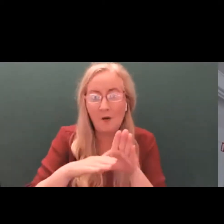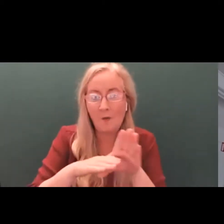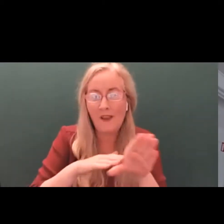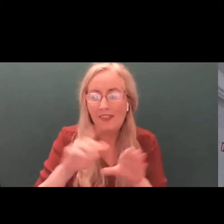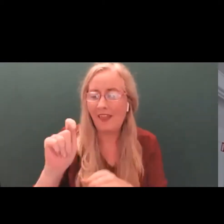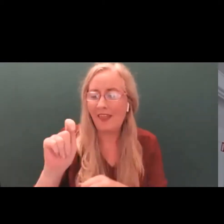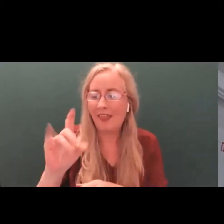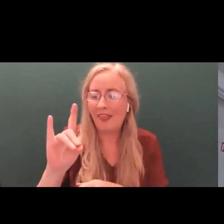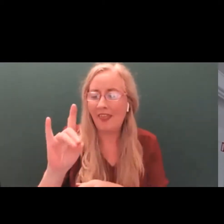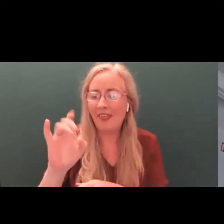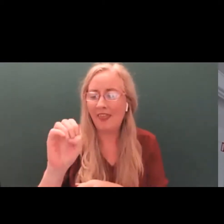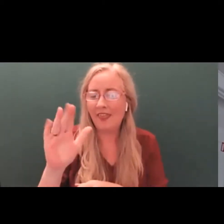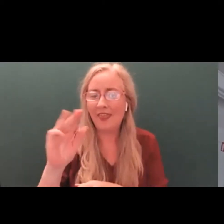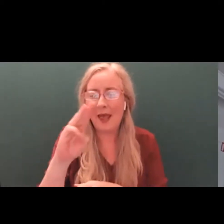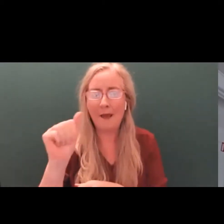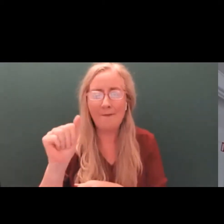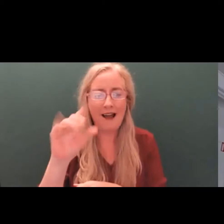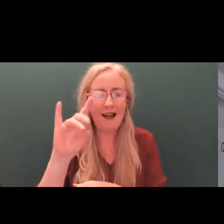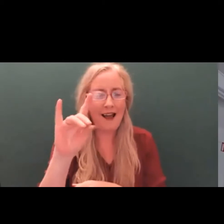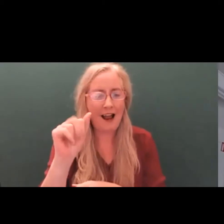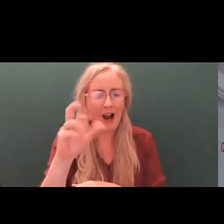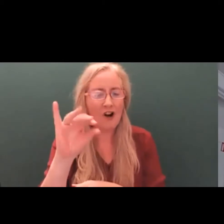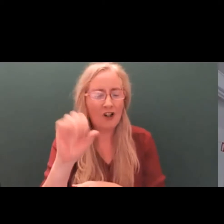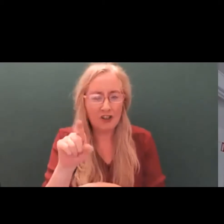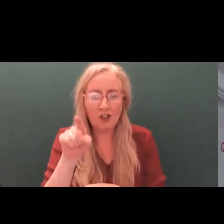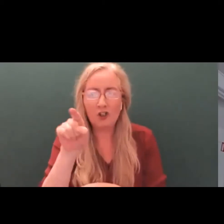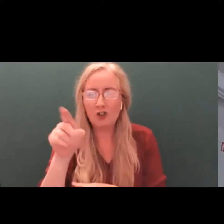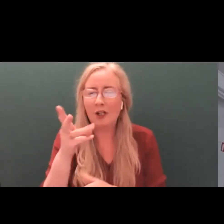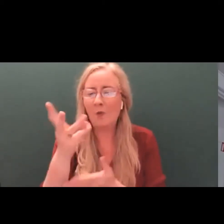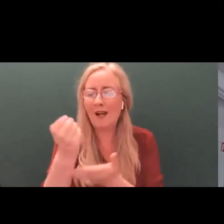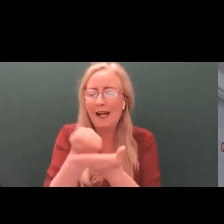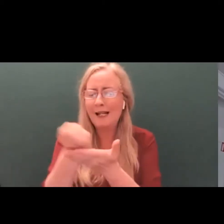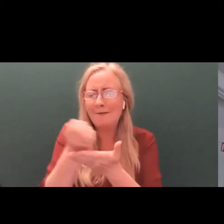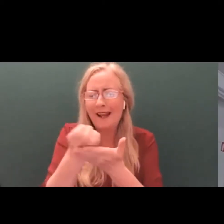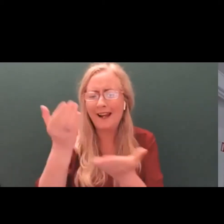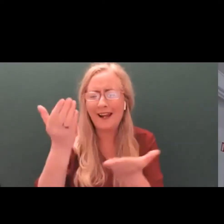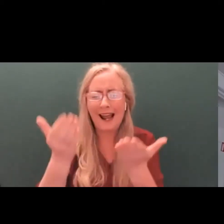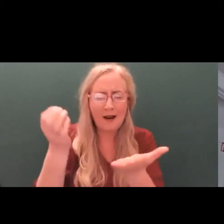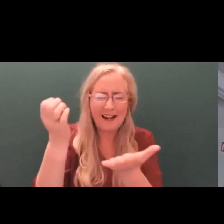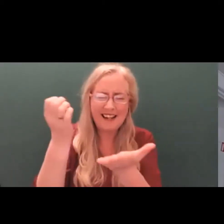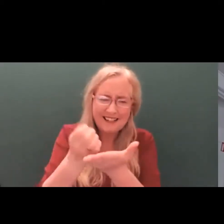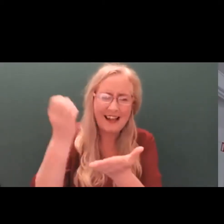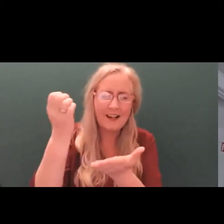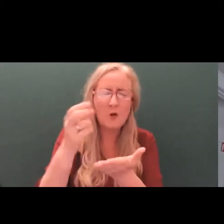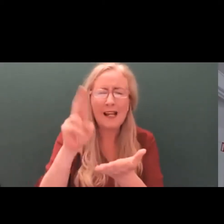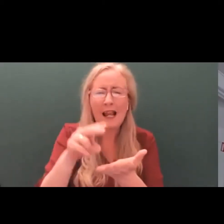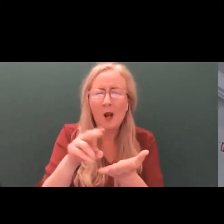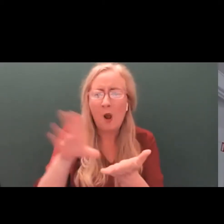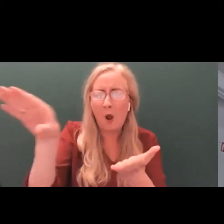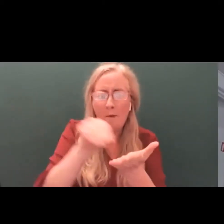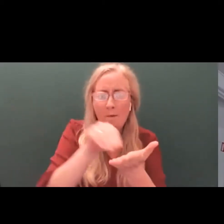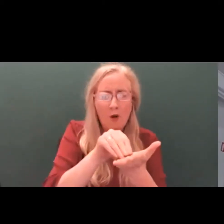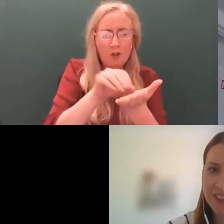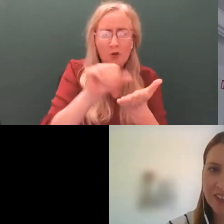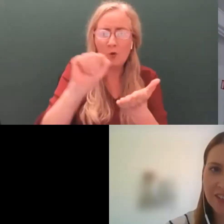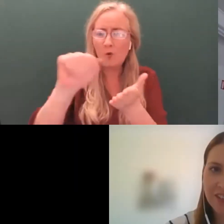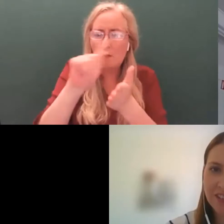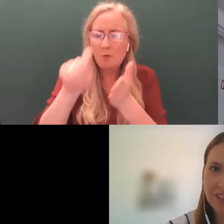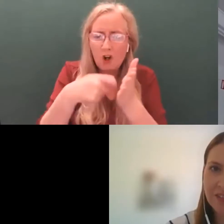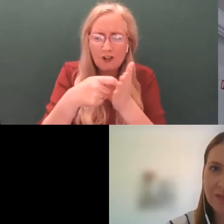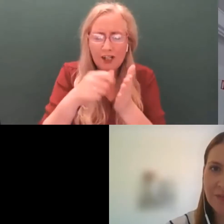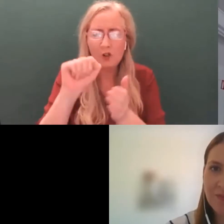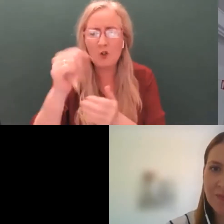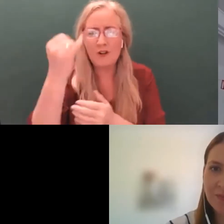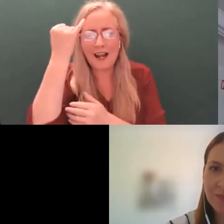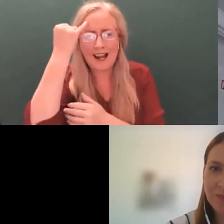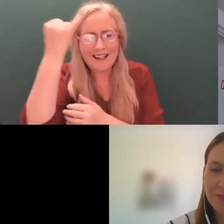the enjoyable task of explaining how exactly you can upload your project, your idea, your